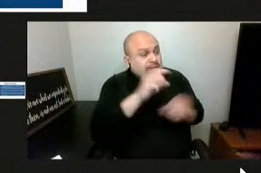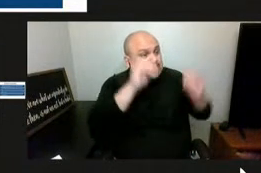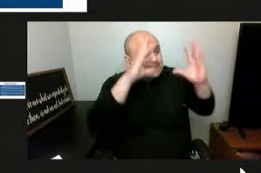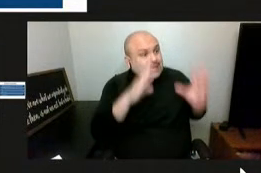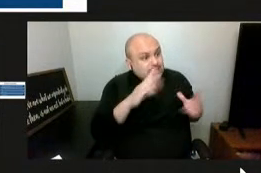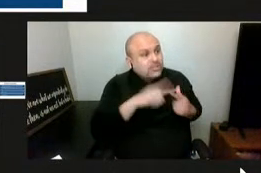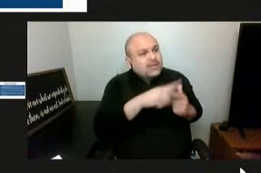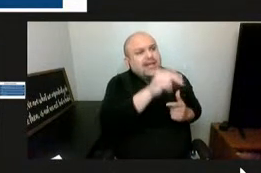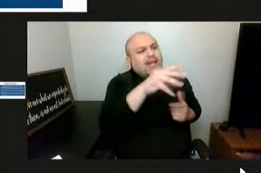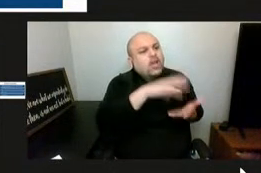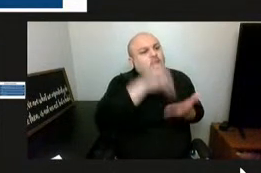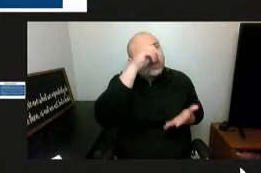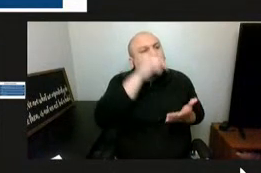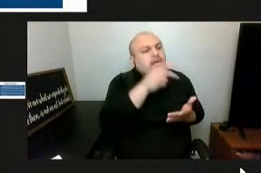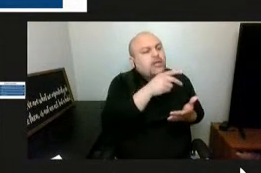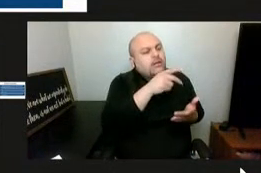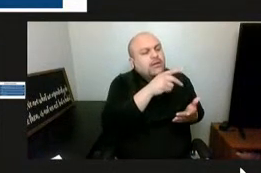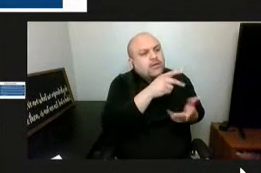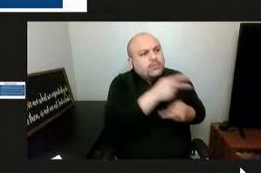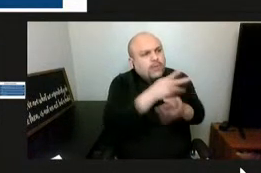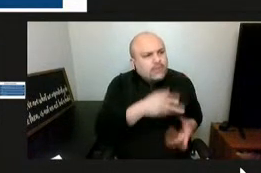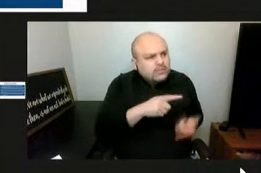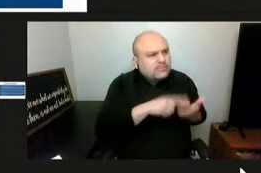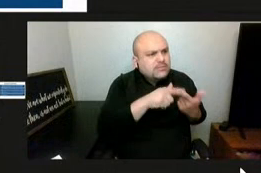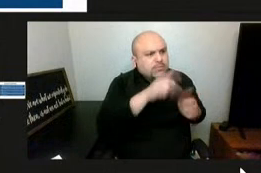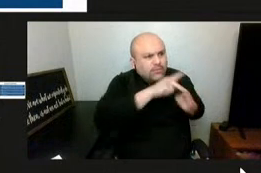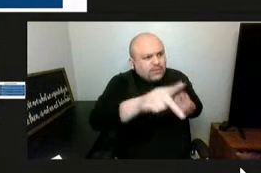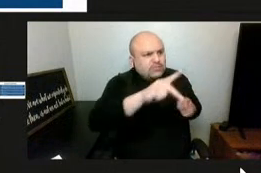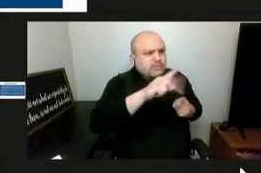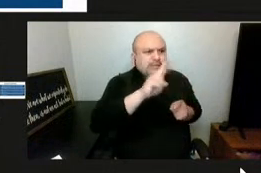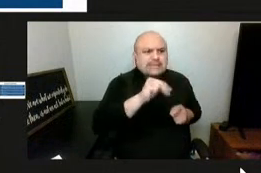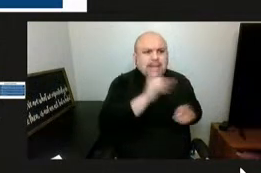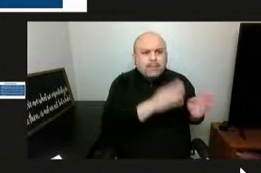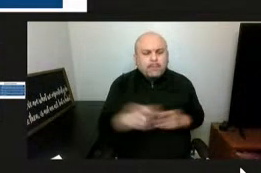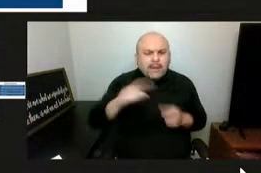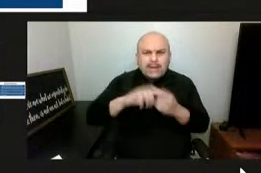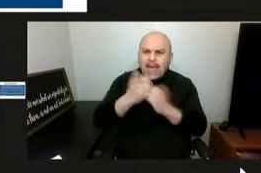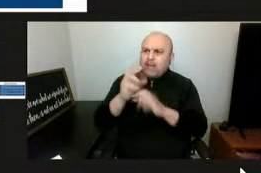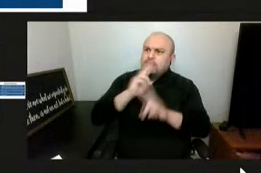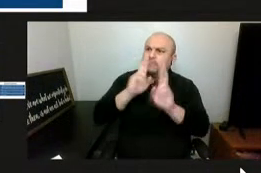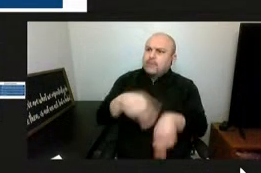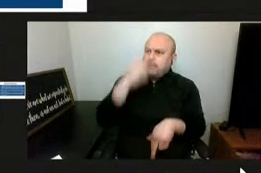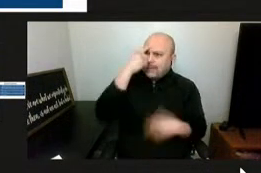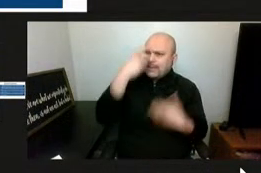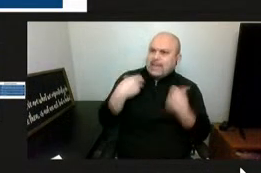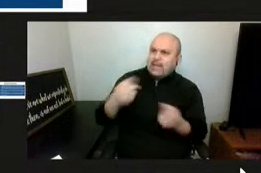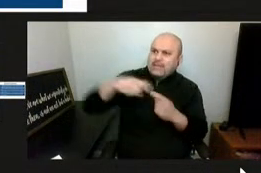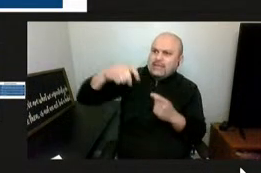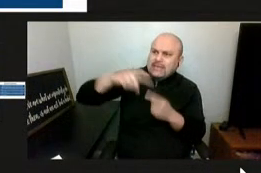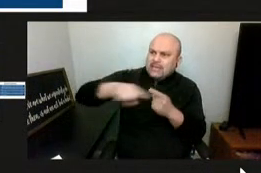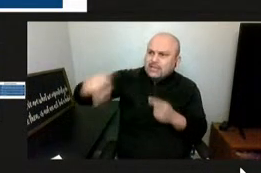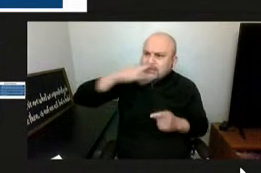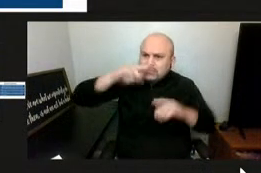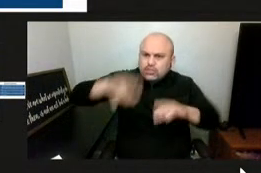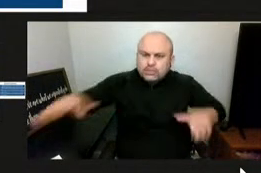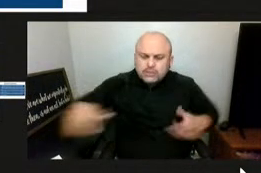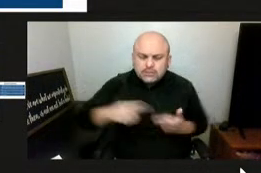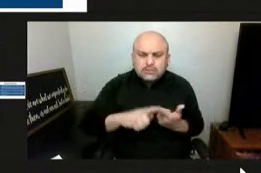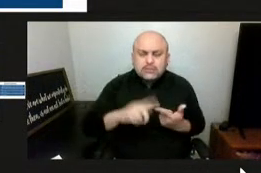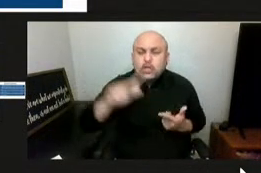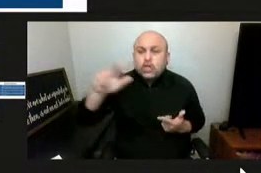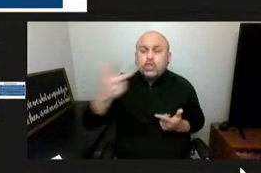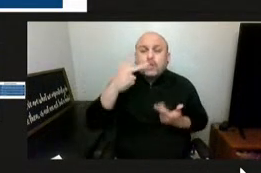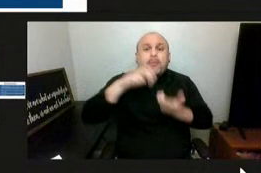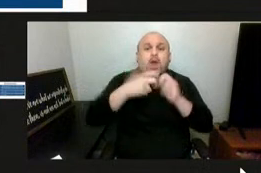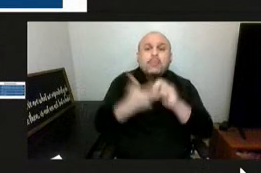professionals, and more are unprepared to respond to the wave of mental health needs in children and youth. Our third problem, and again,